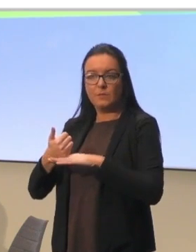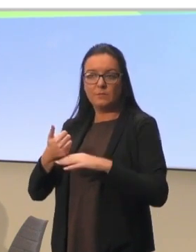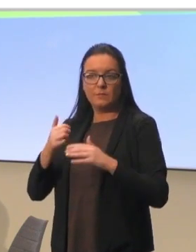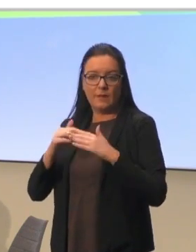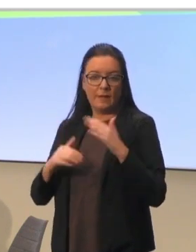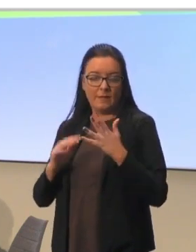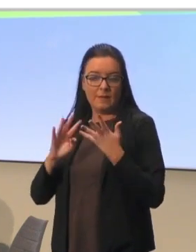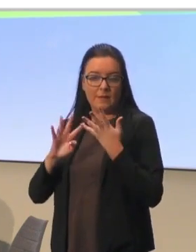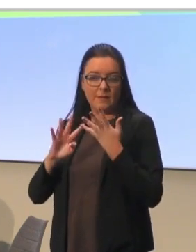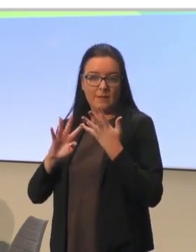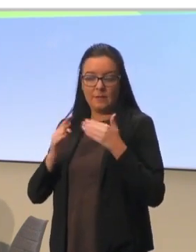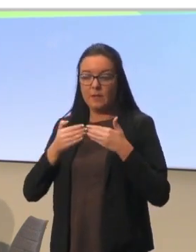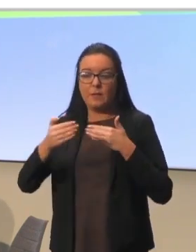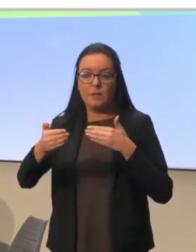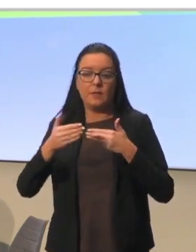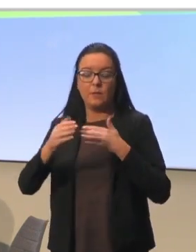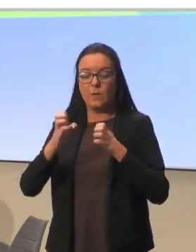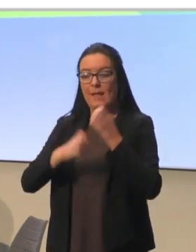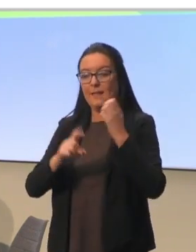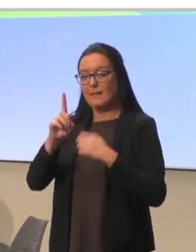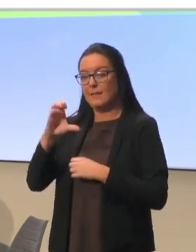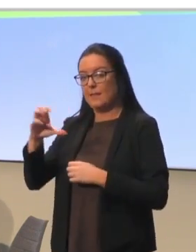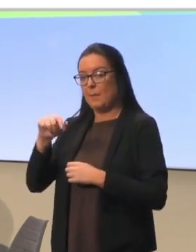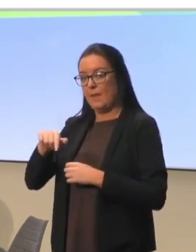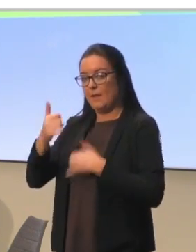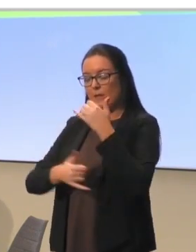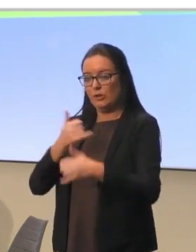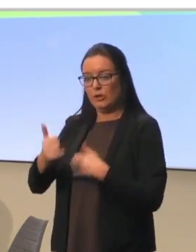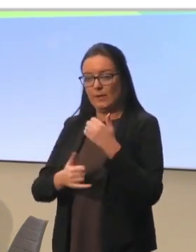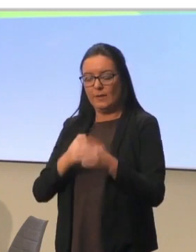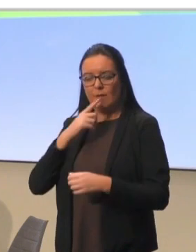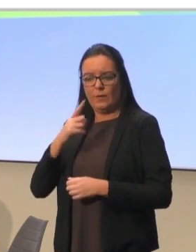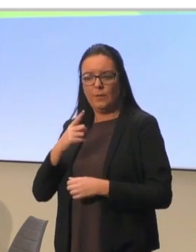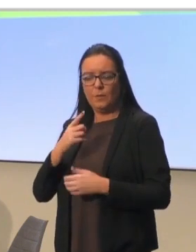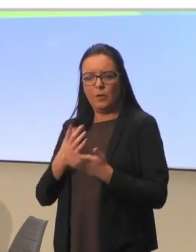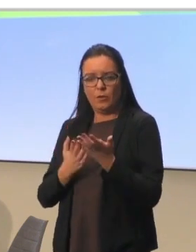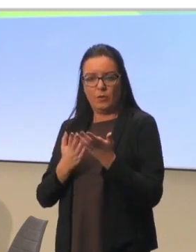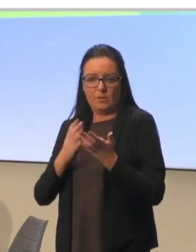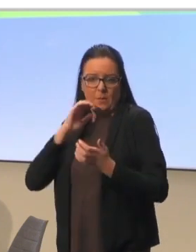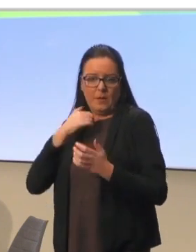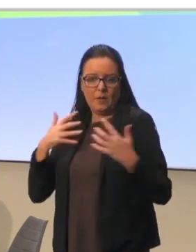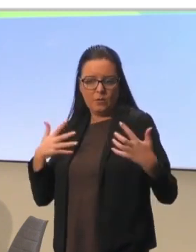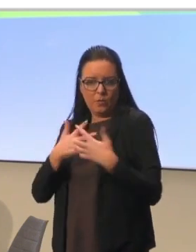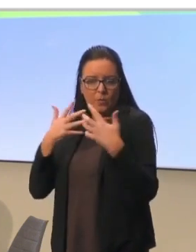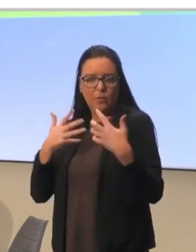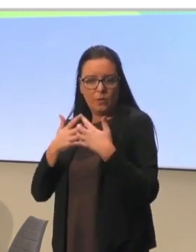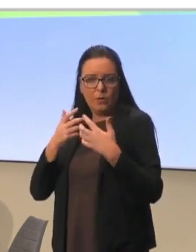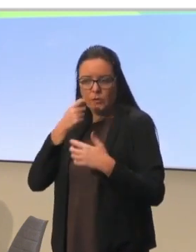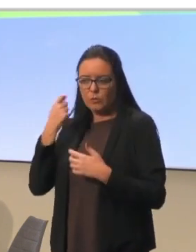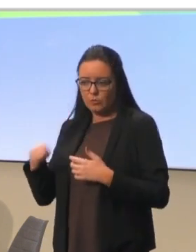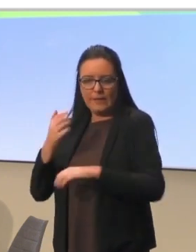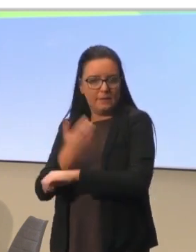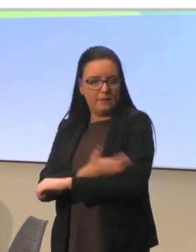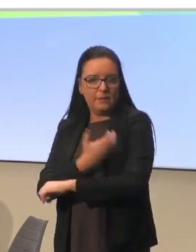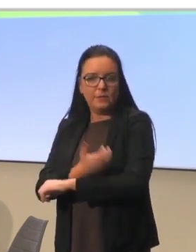run until the end of December of this year. Due to the continuation of the war in Ukraine, it's likely that the teams will need to remain in place